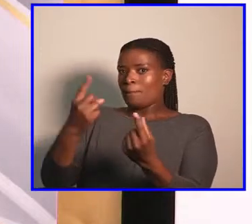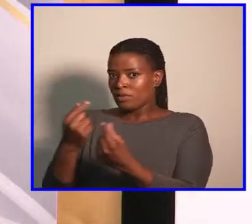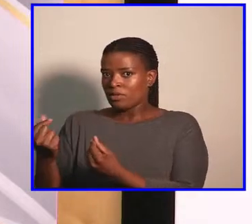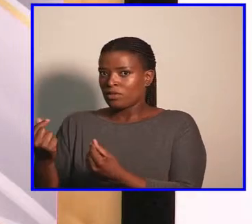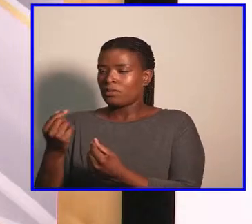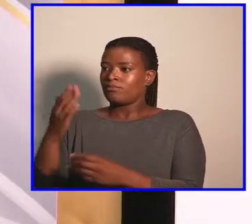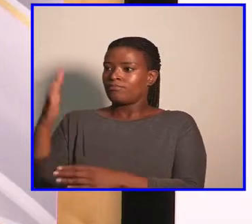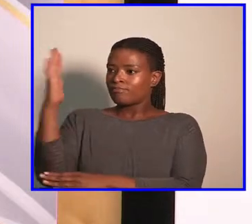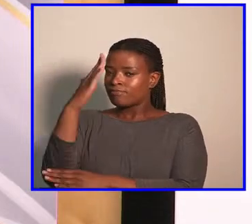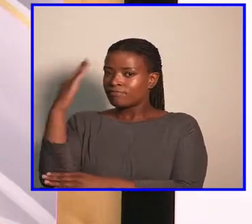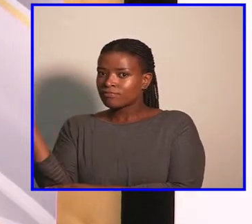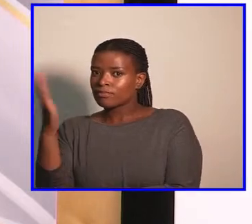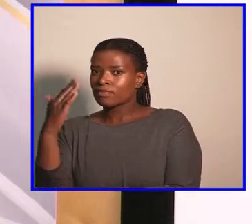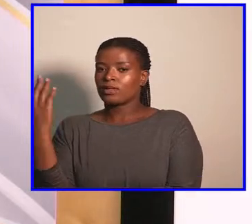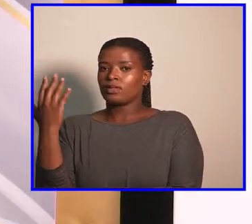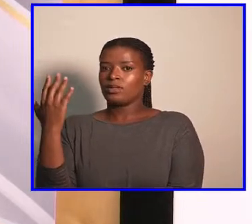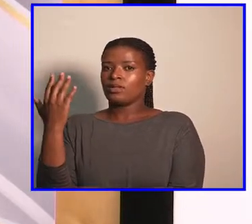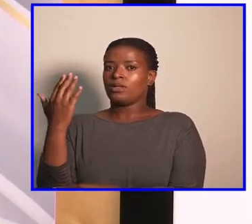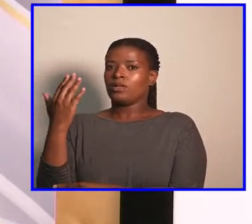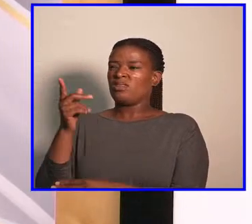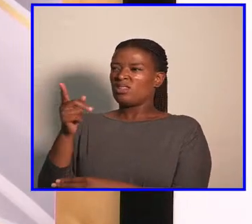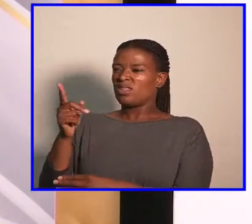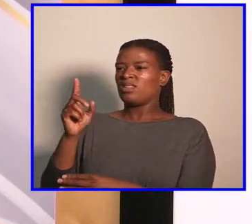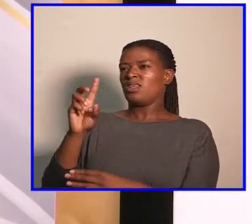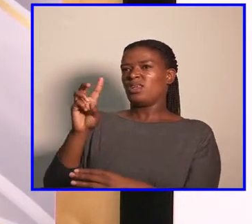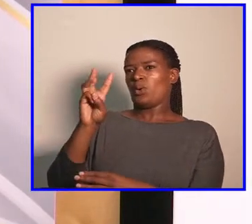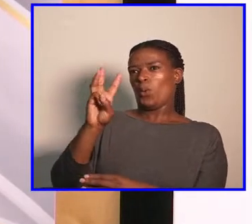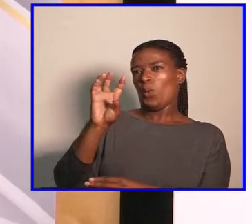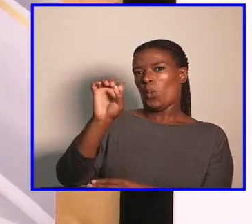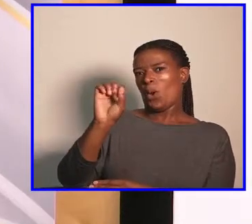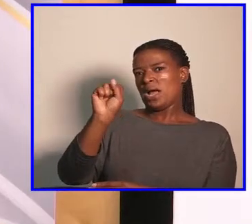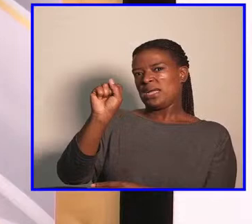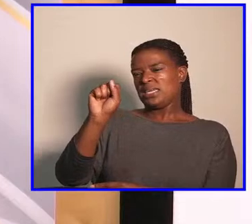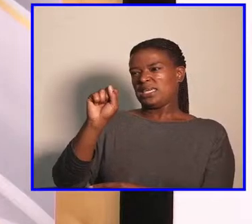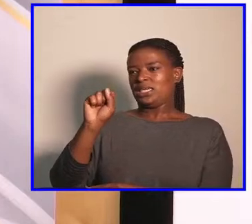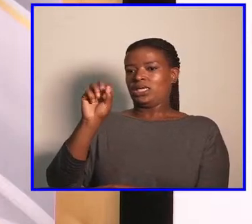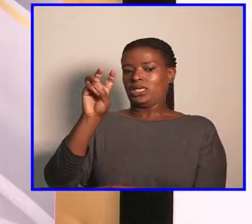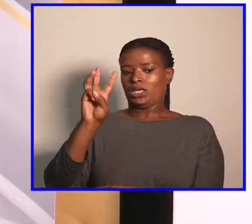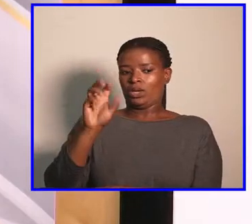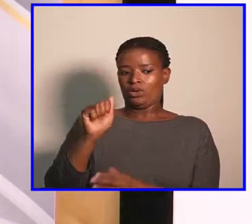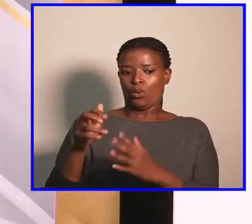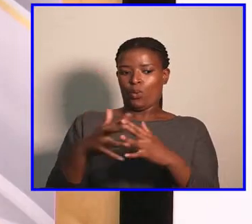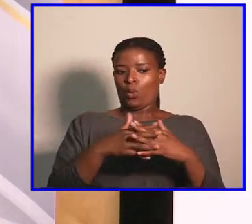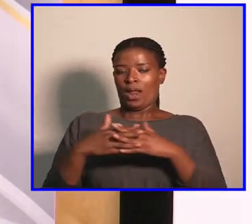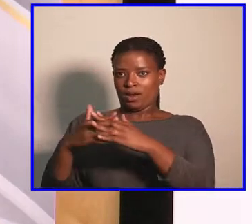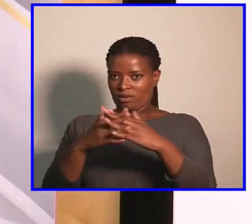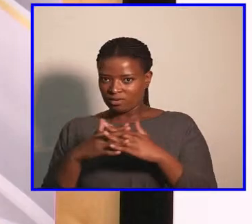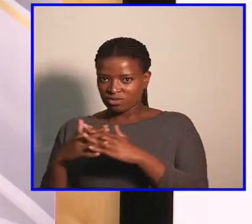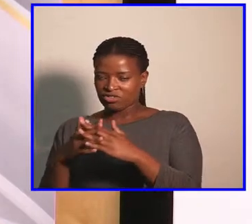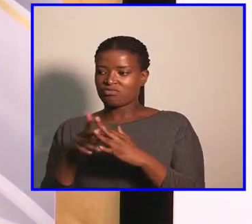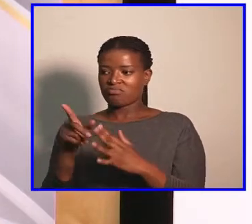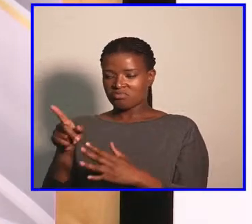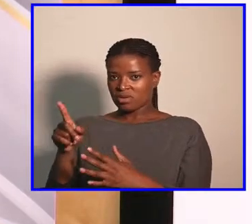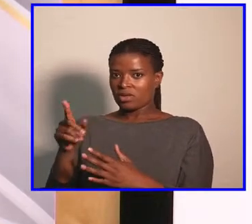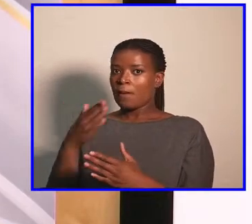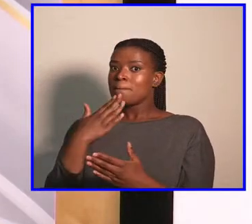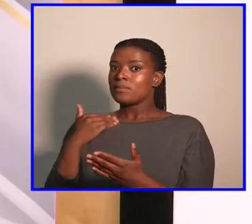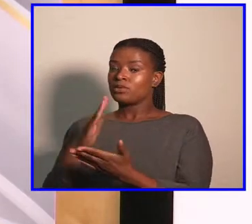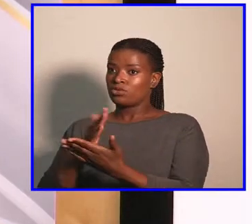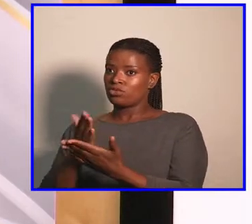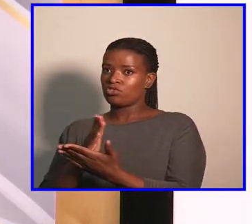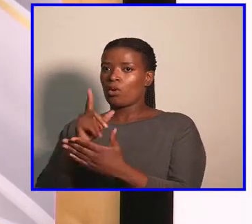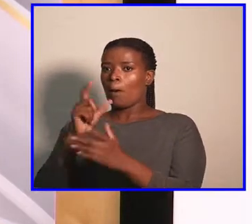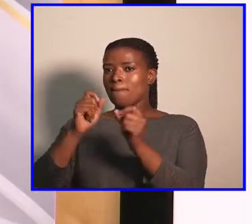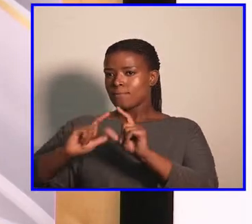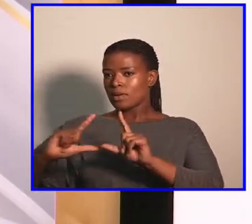our flag in Washington and could unfortunately not be here today, but I want to share with you a video